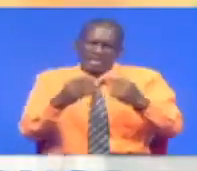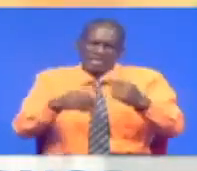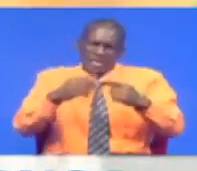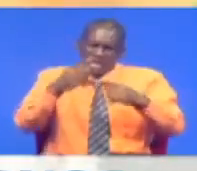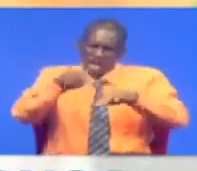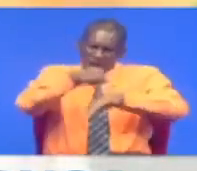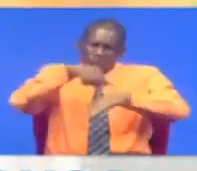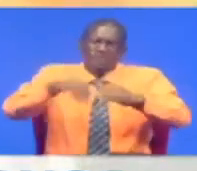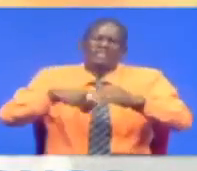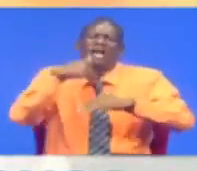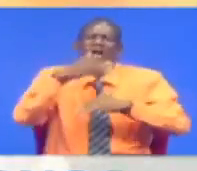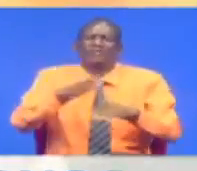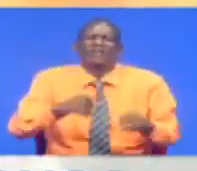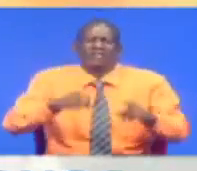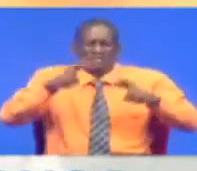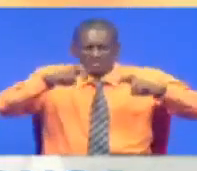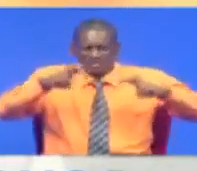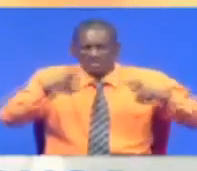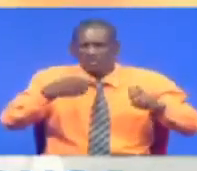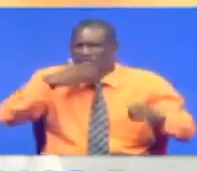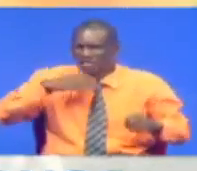search.